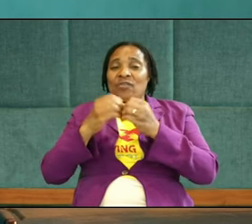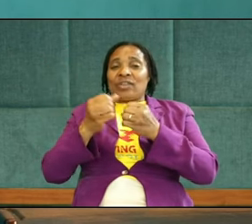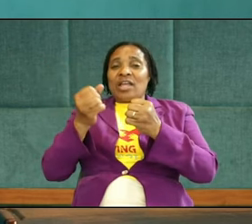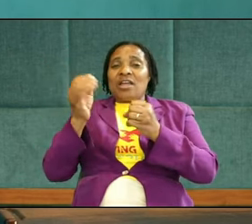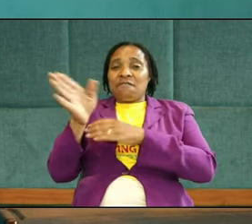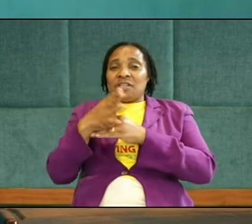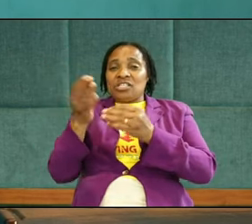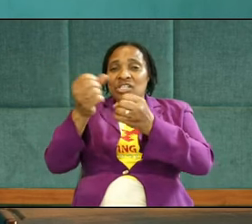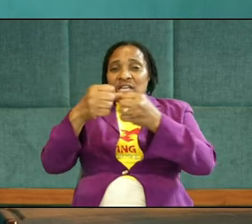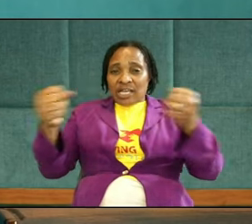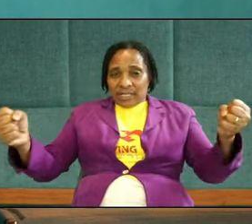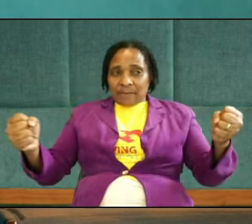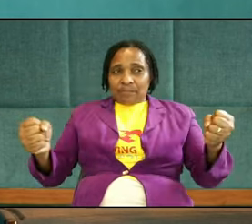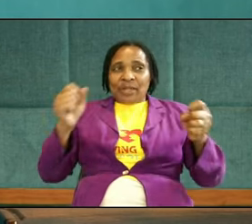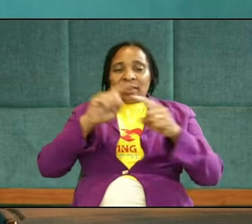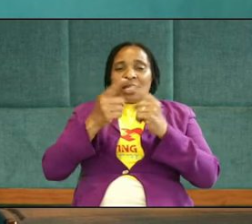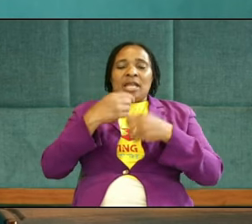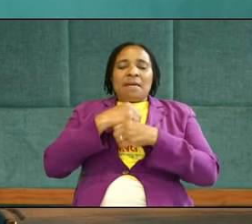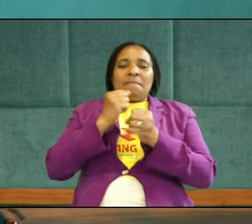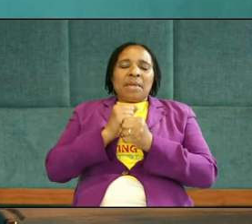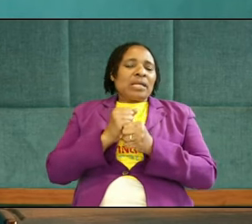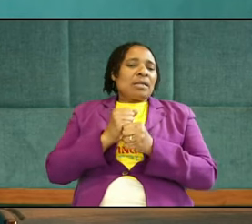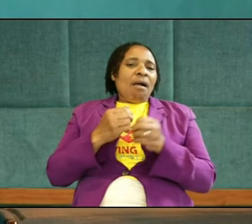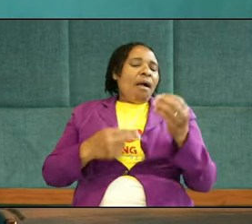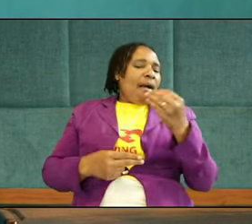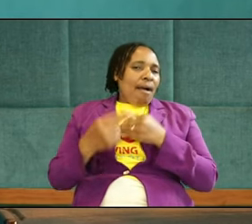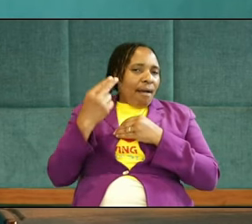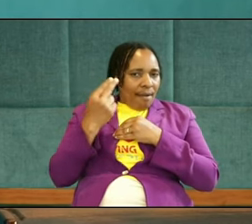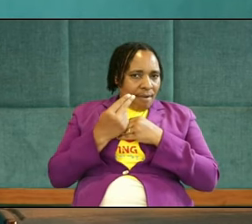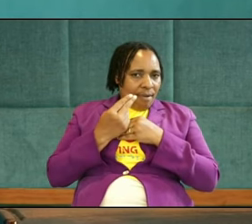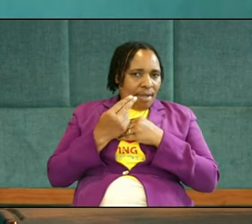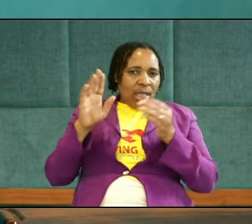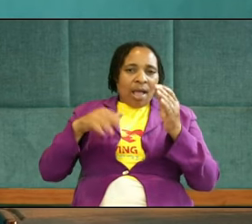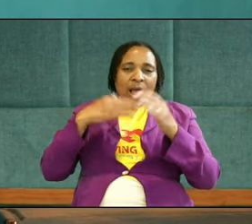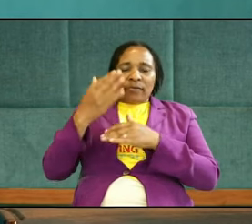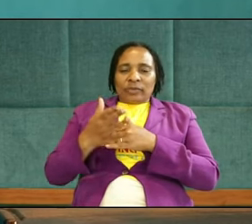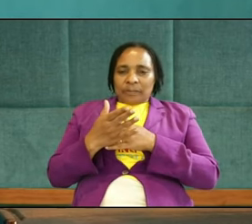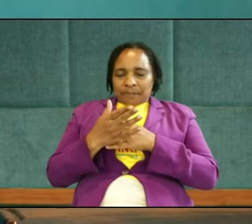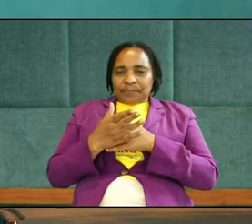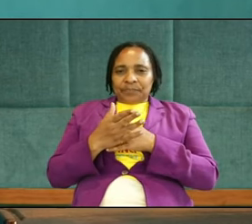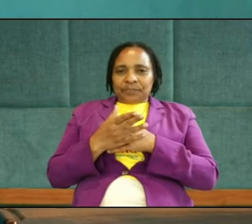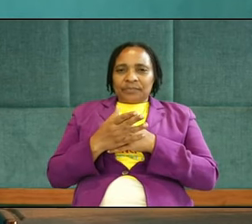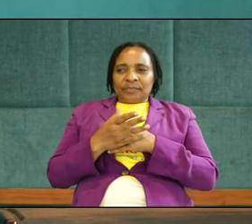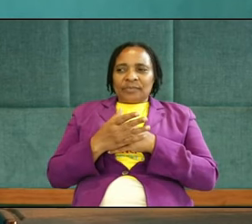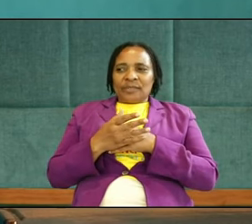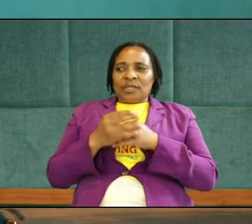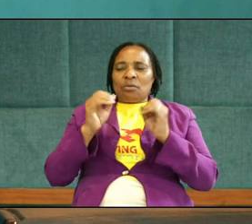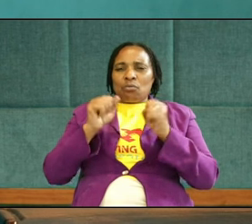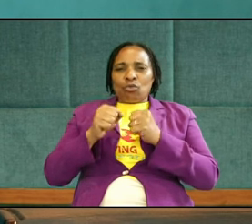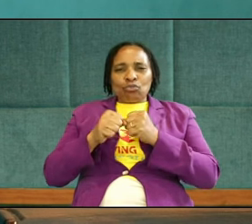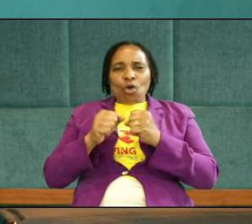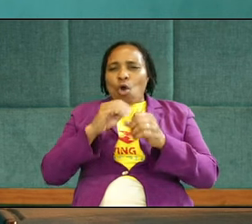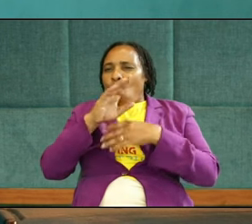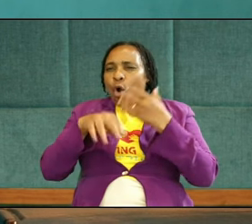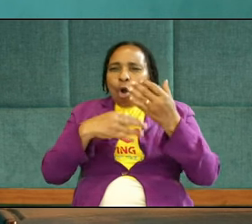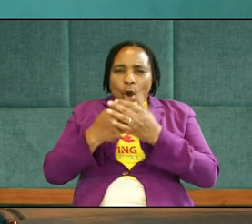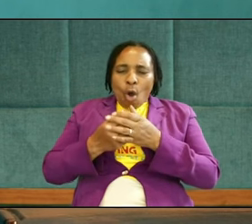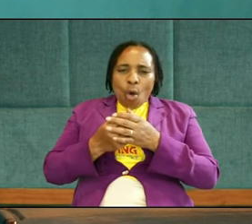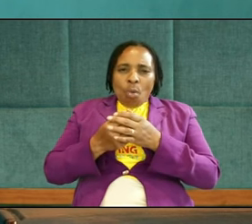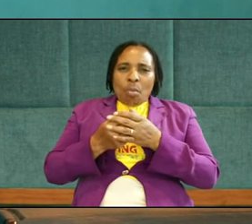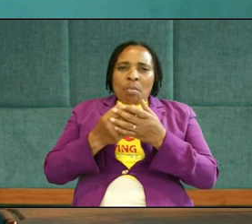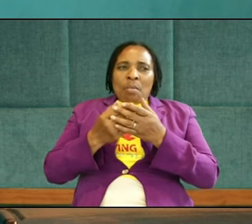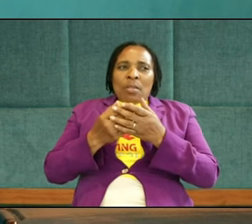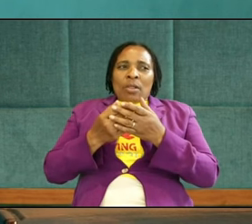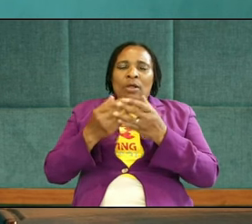hill of Ophel, and he made it much higher. Afterwards, he got rid of all the foreign gods and